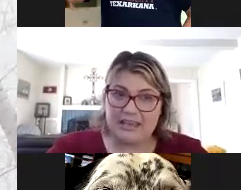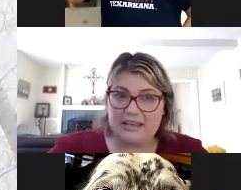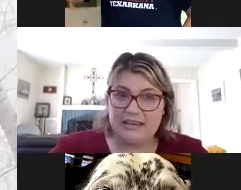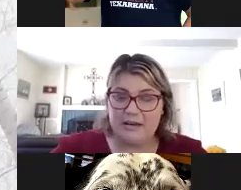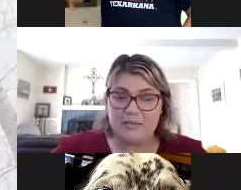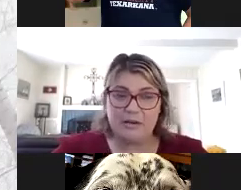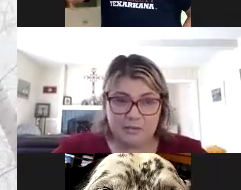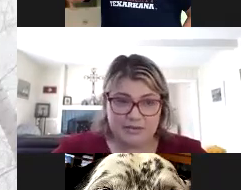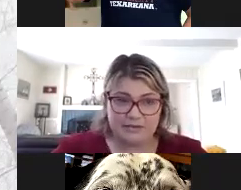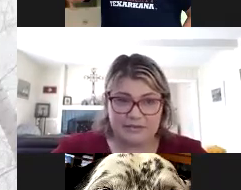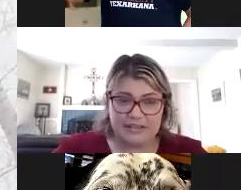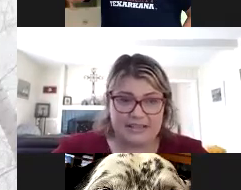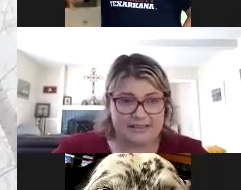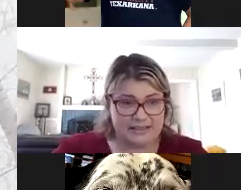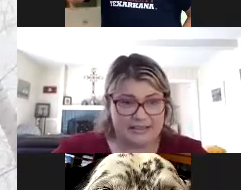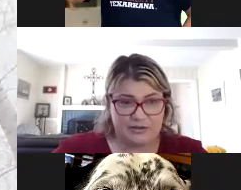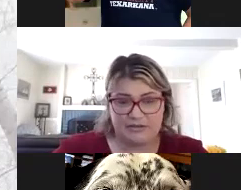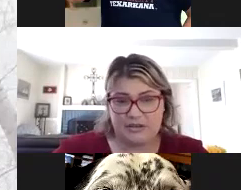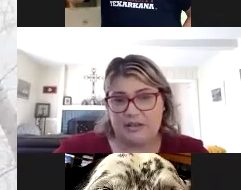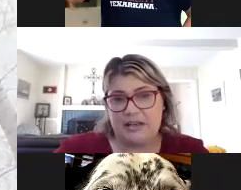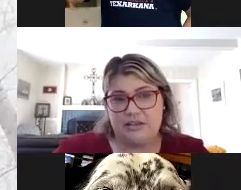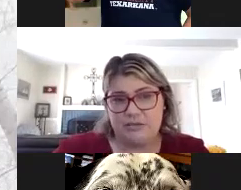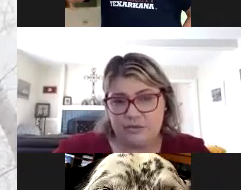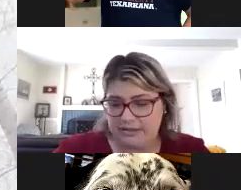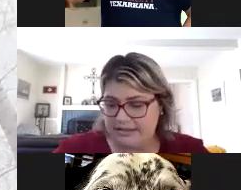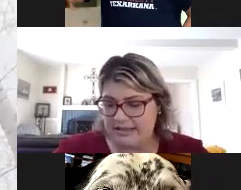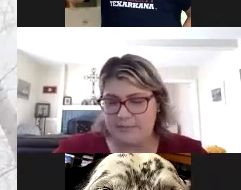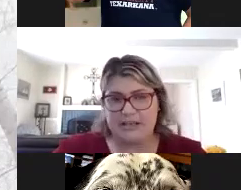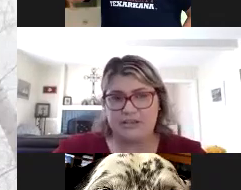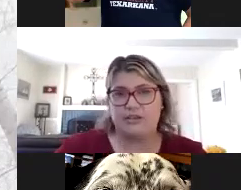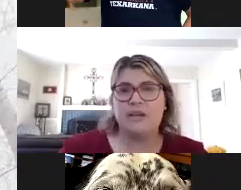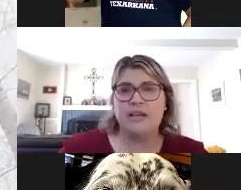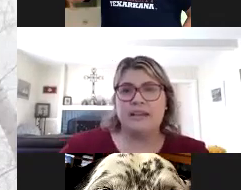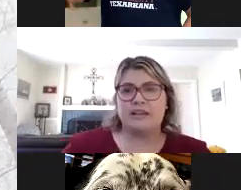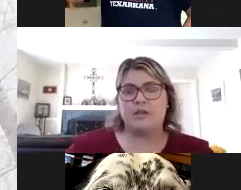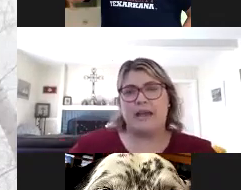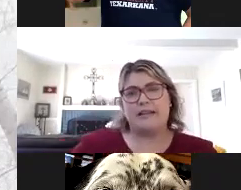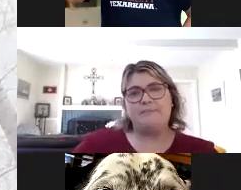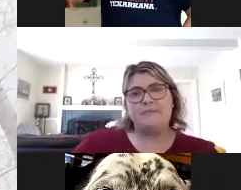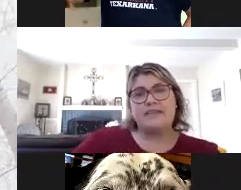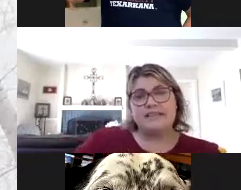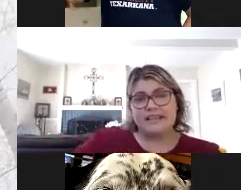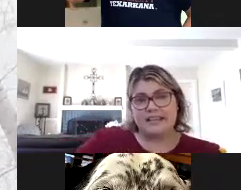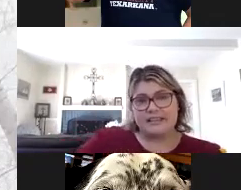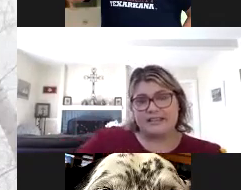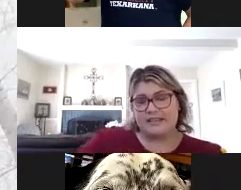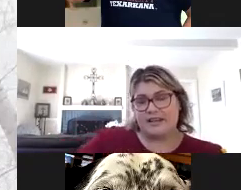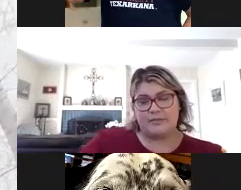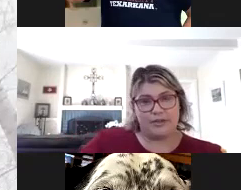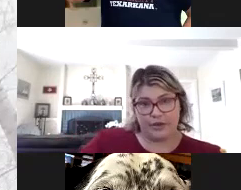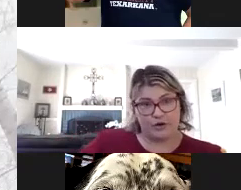I think in almost all 50 states in the District of Columbia, Joe Jorgensen has managed to get on the ballot. The